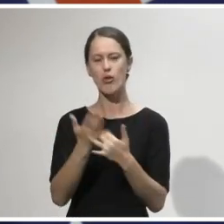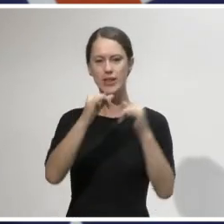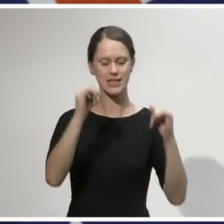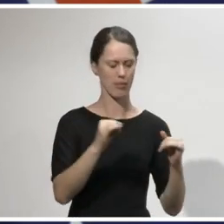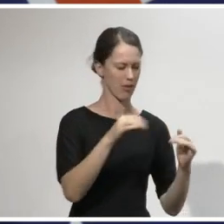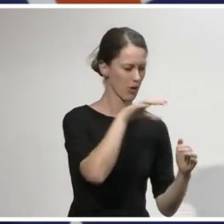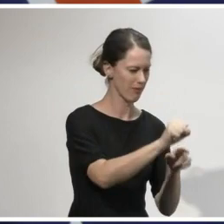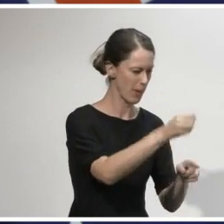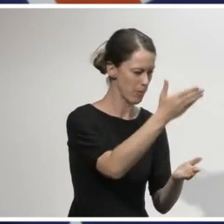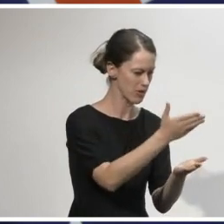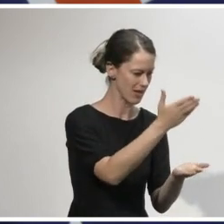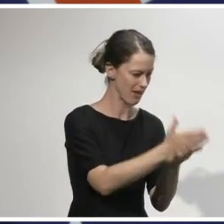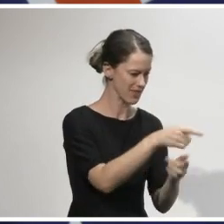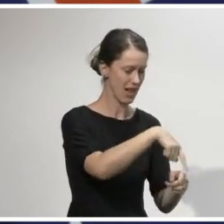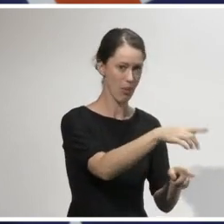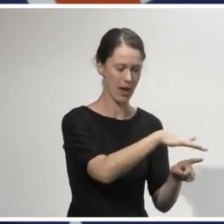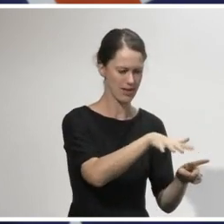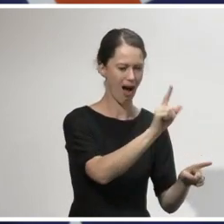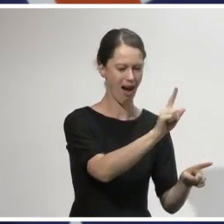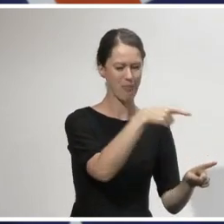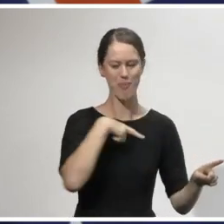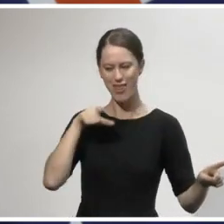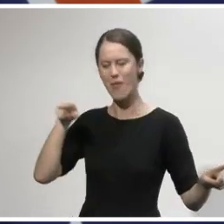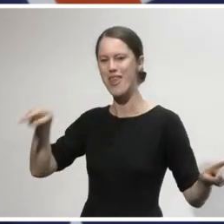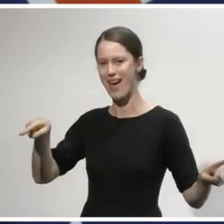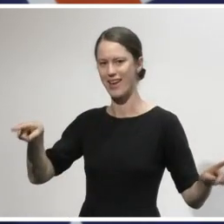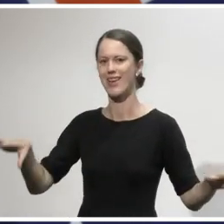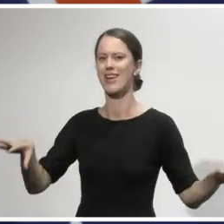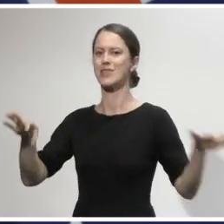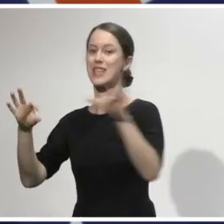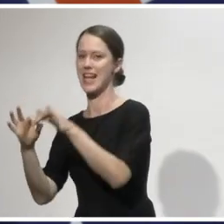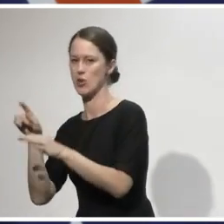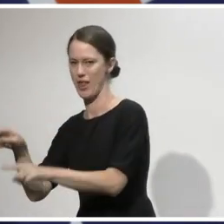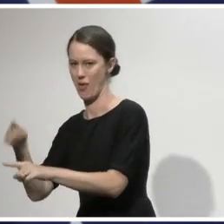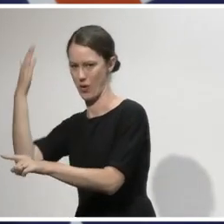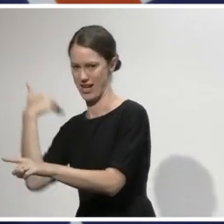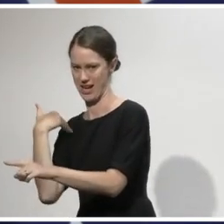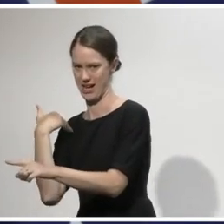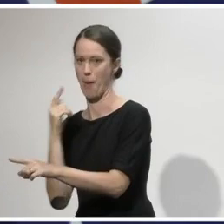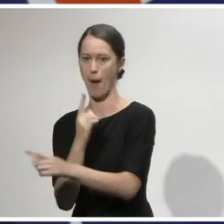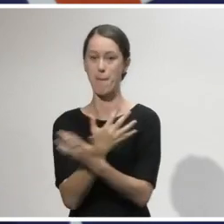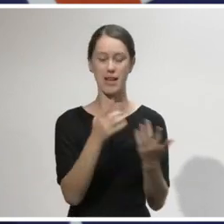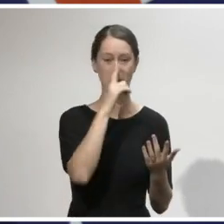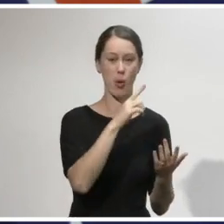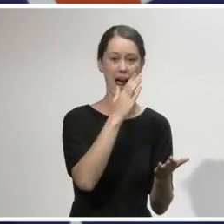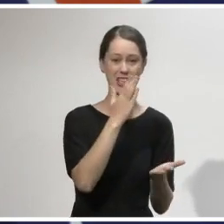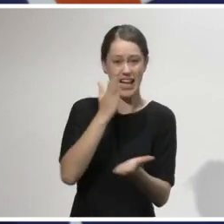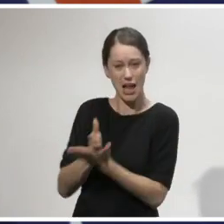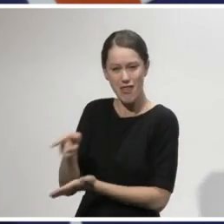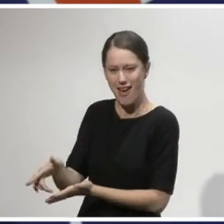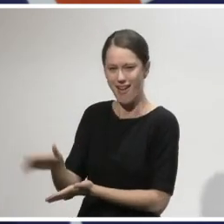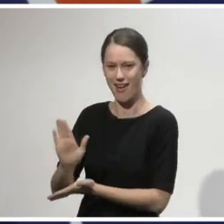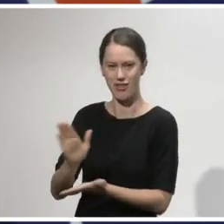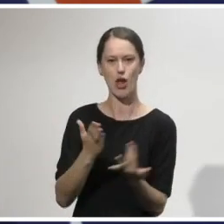systems that we're able to connect them, and so we've attributed them to Bluff, but actually many of the cases are in other parts of the